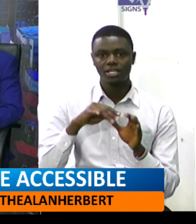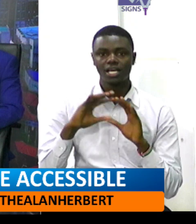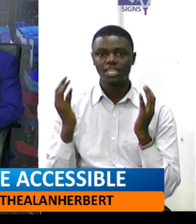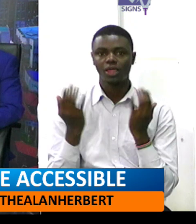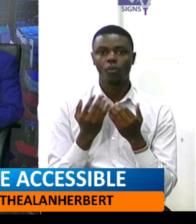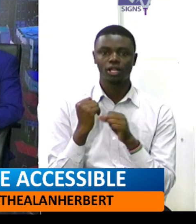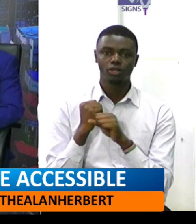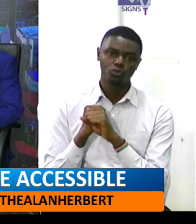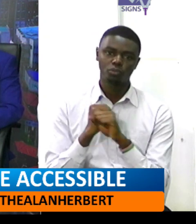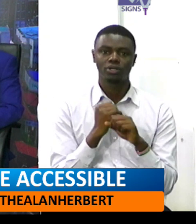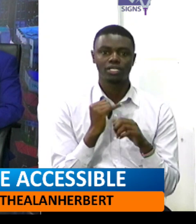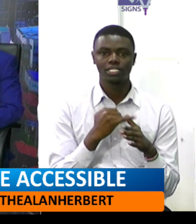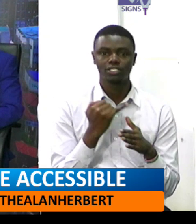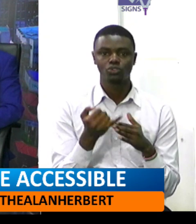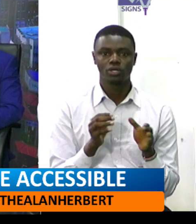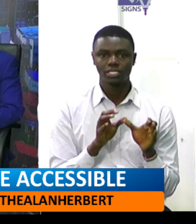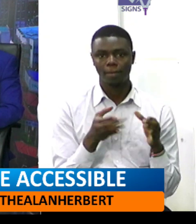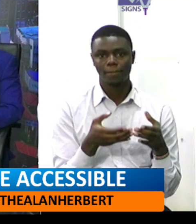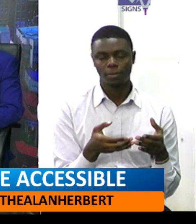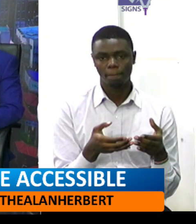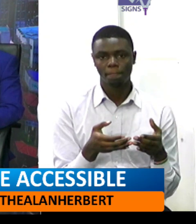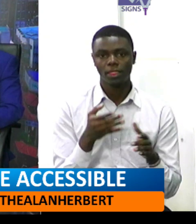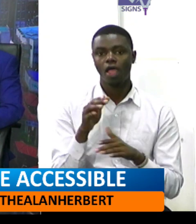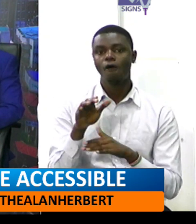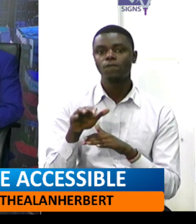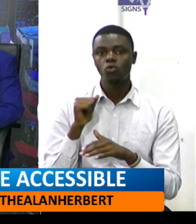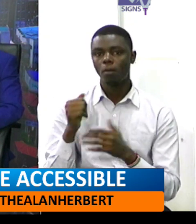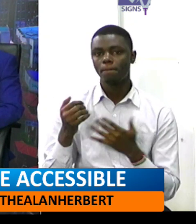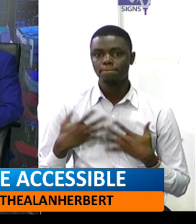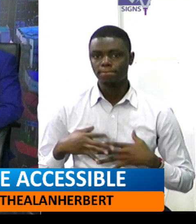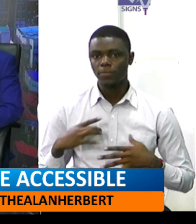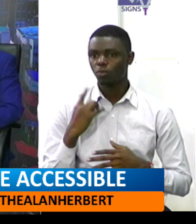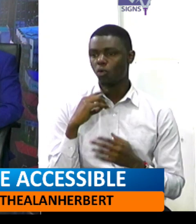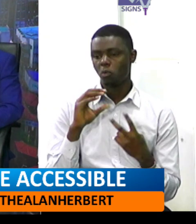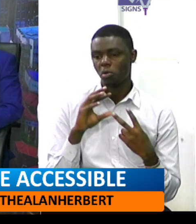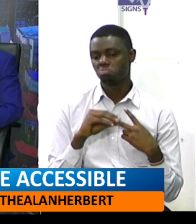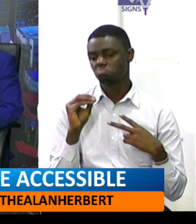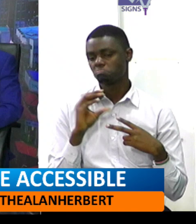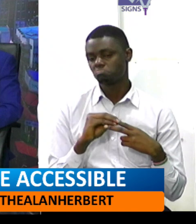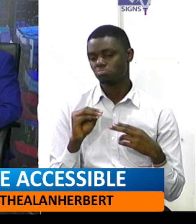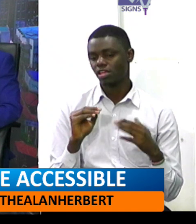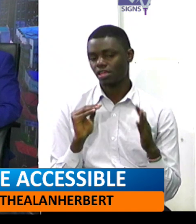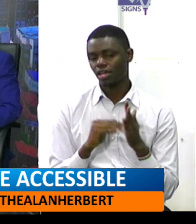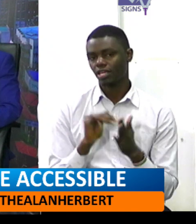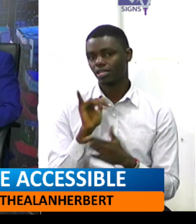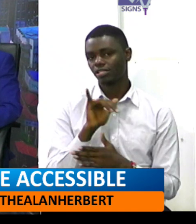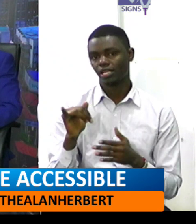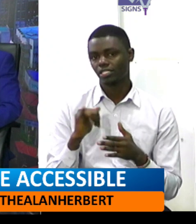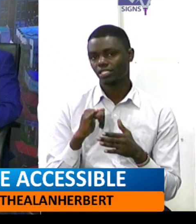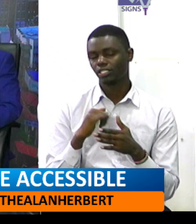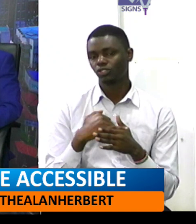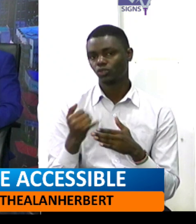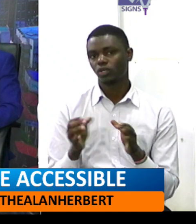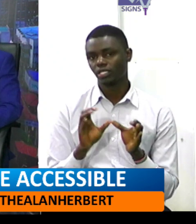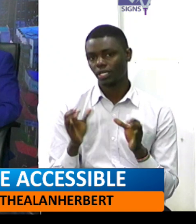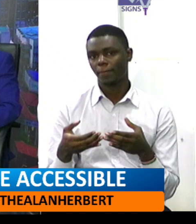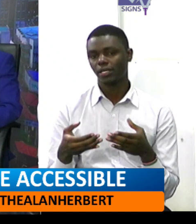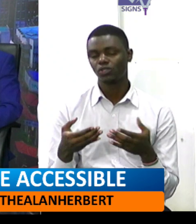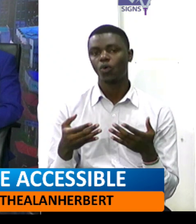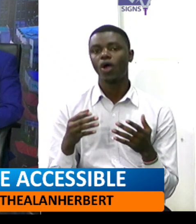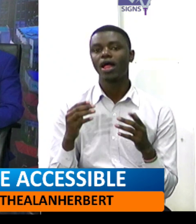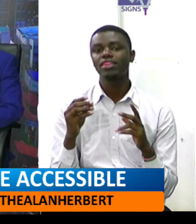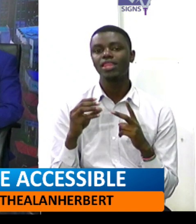to protect insurance companies from people who would select against that particular insurance company. The word